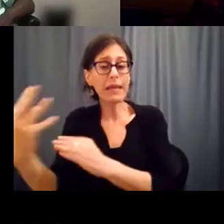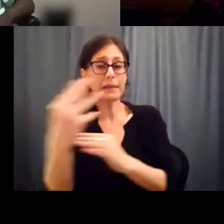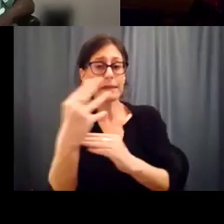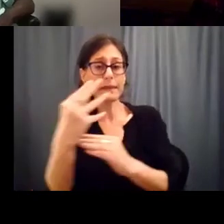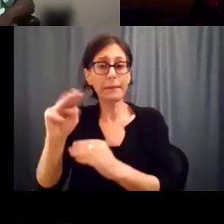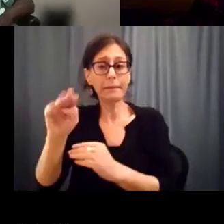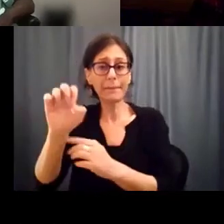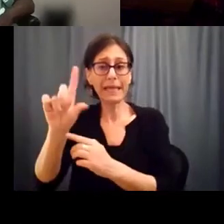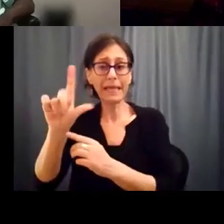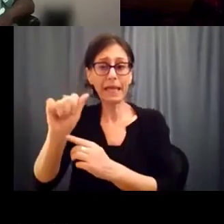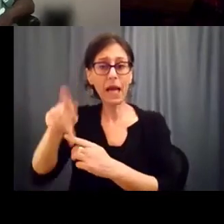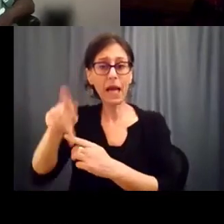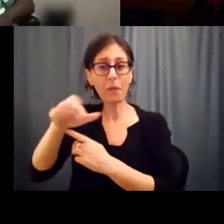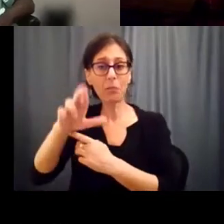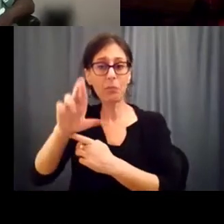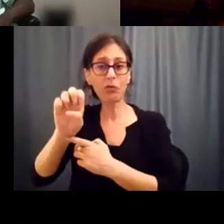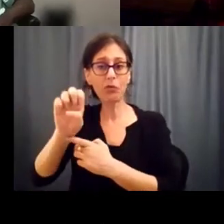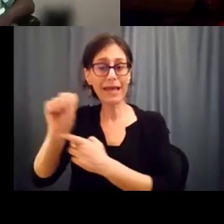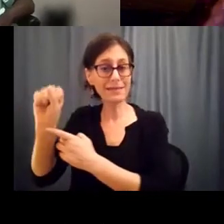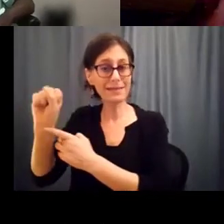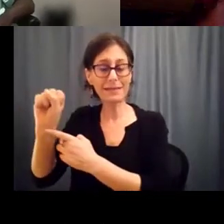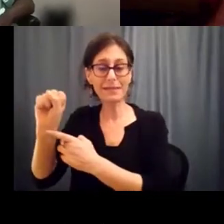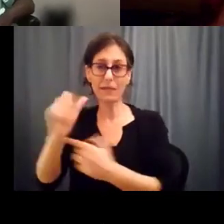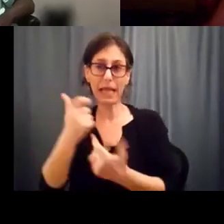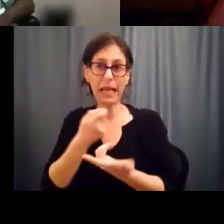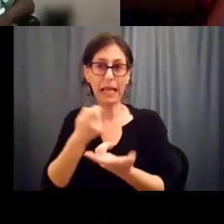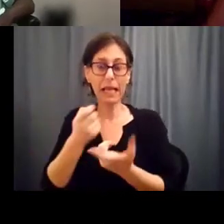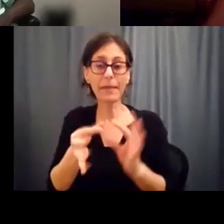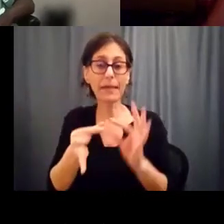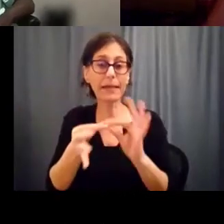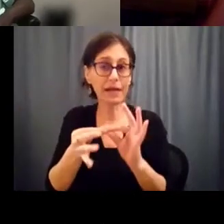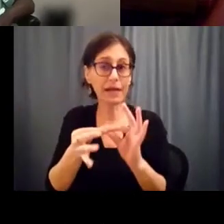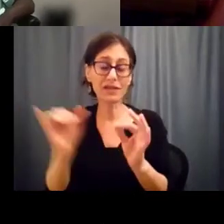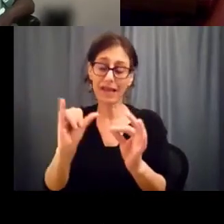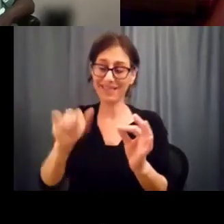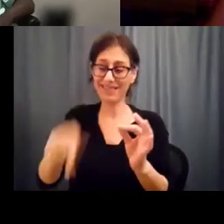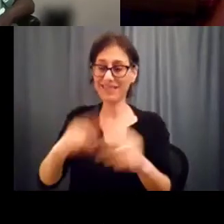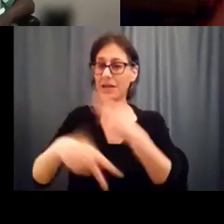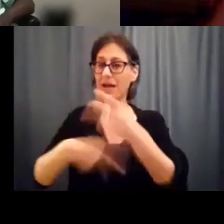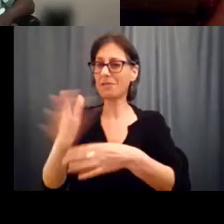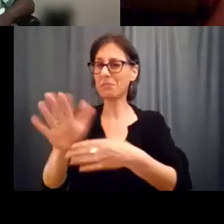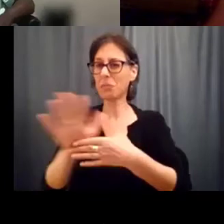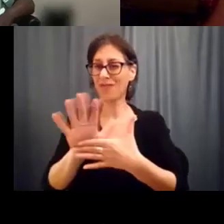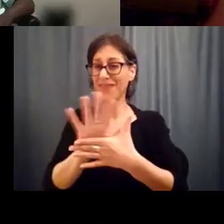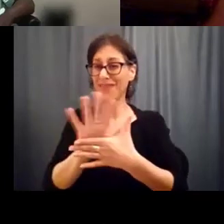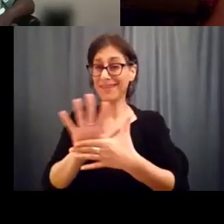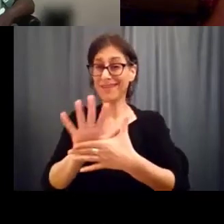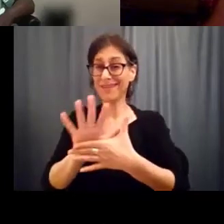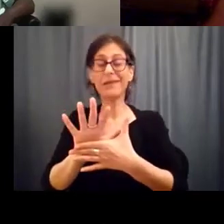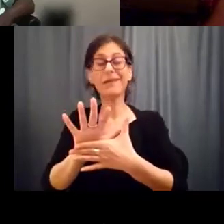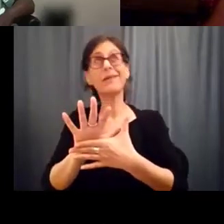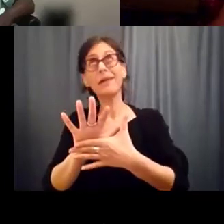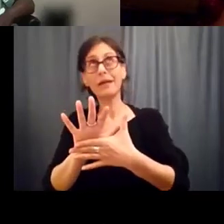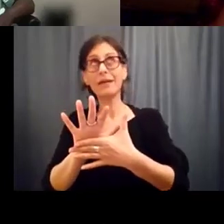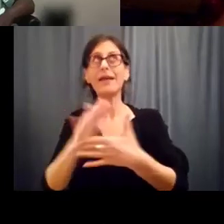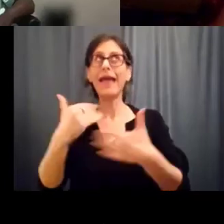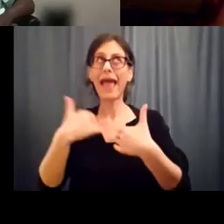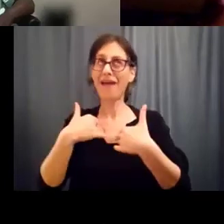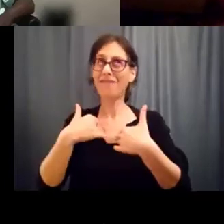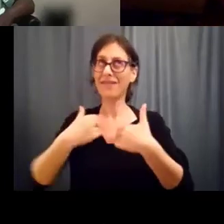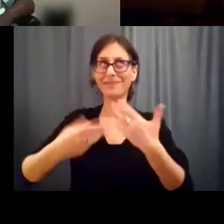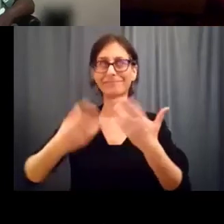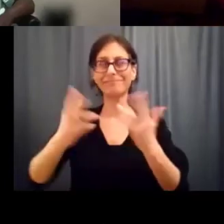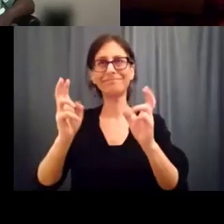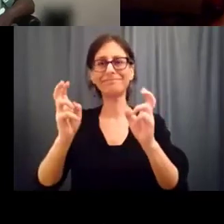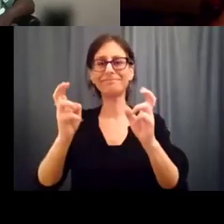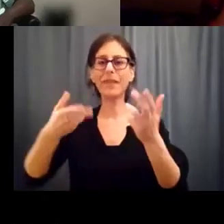have to, with like, you know, the little engine that could of a film like ours, like having that high level